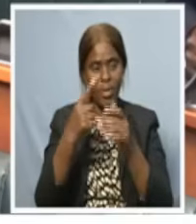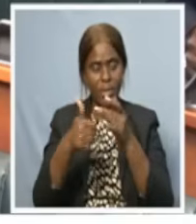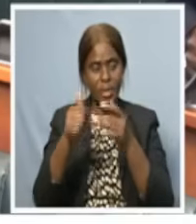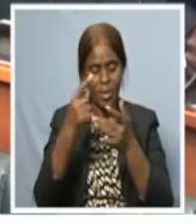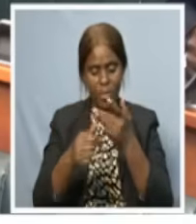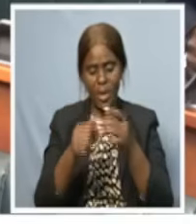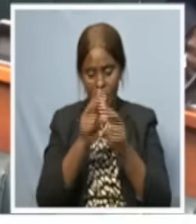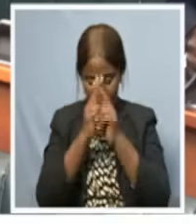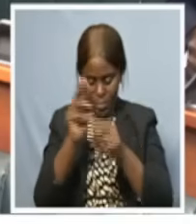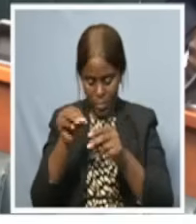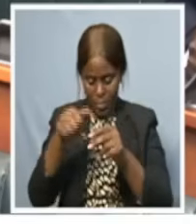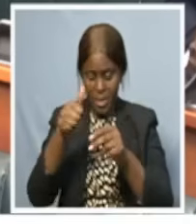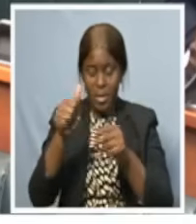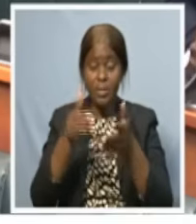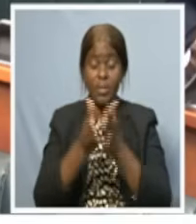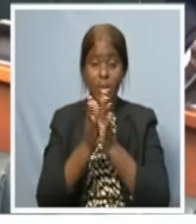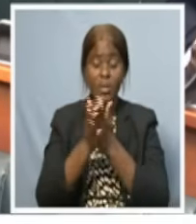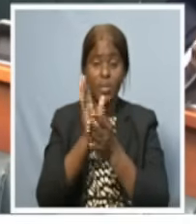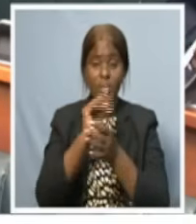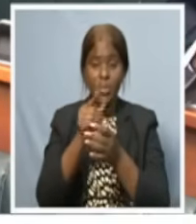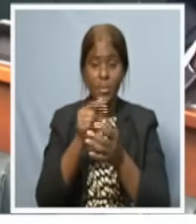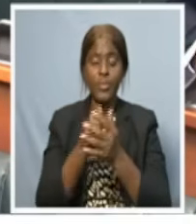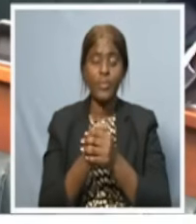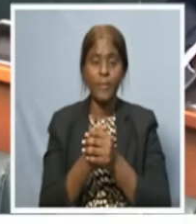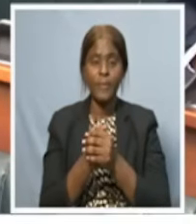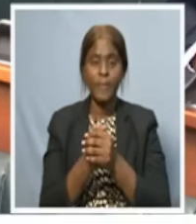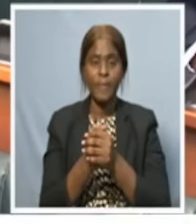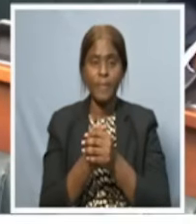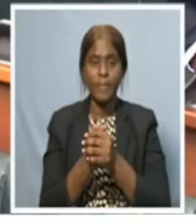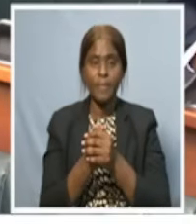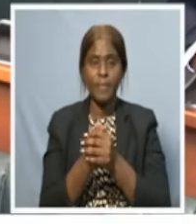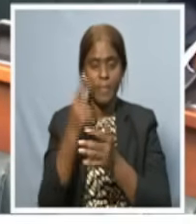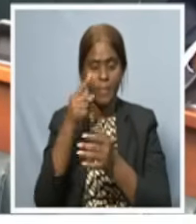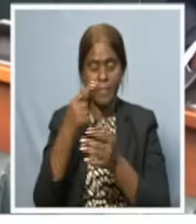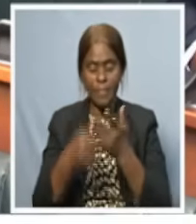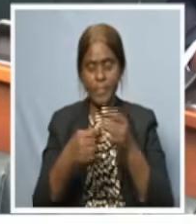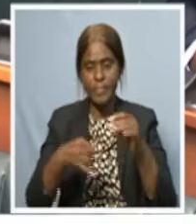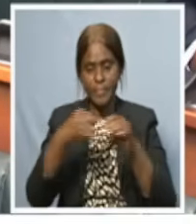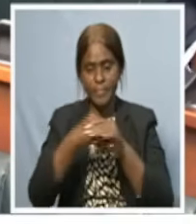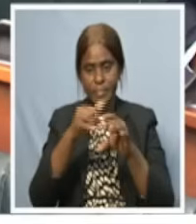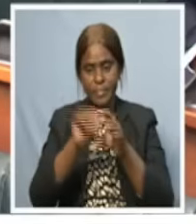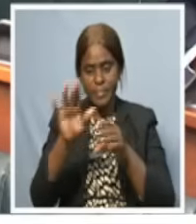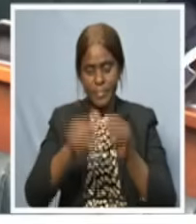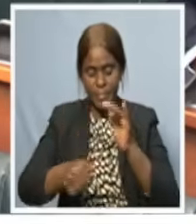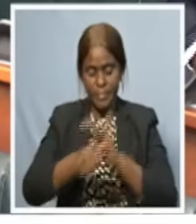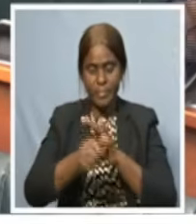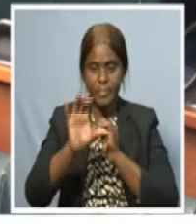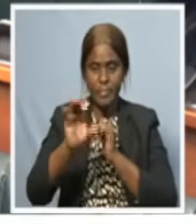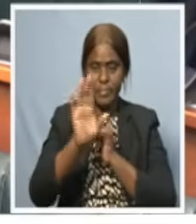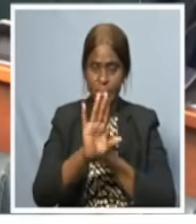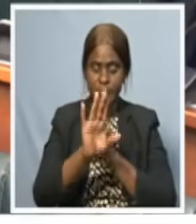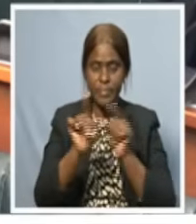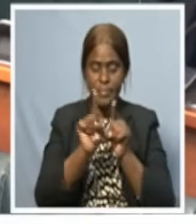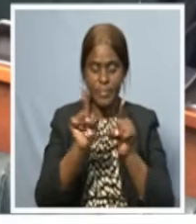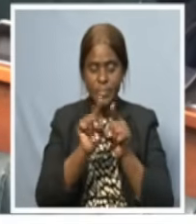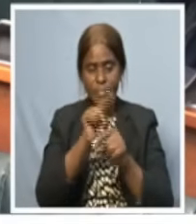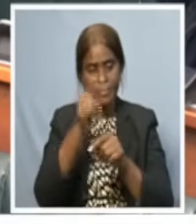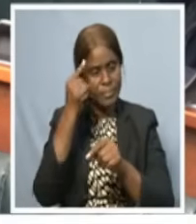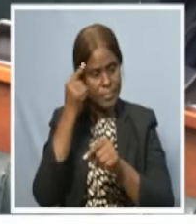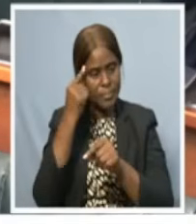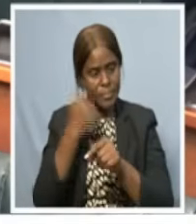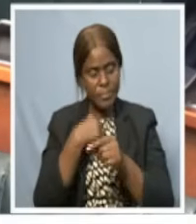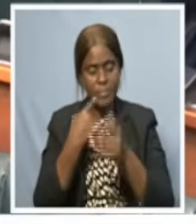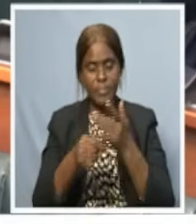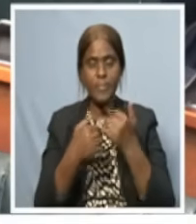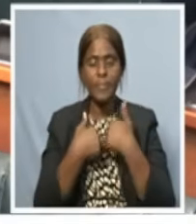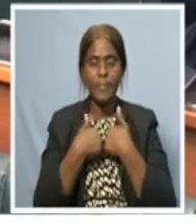that what the Honorable Member is asking for engaging the private sector And this government